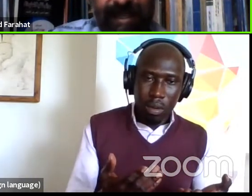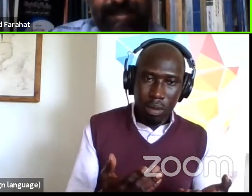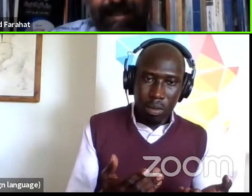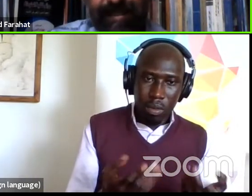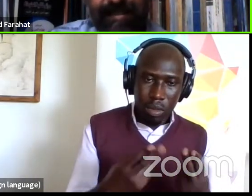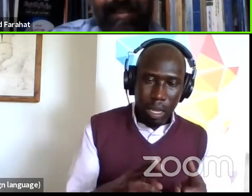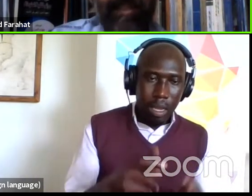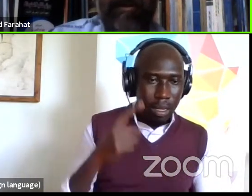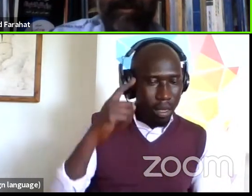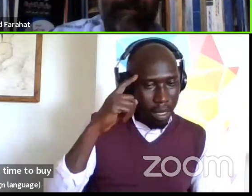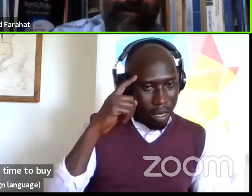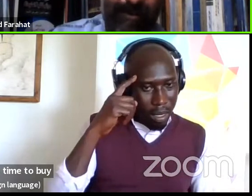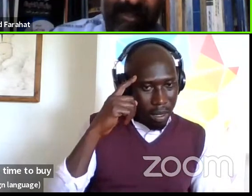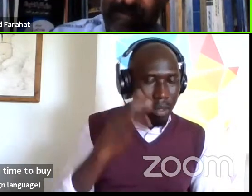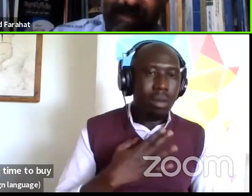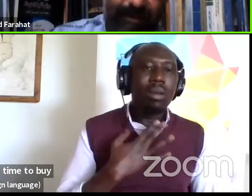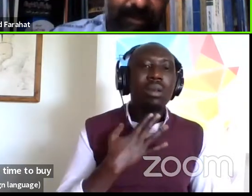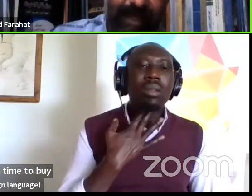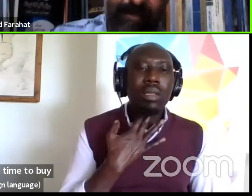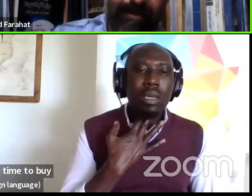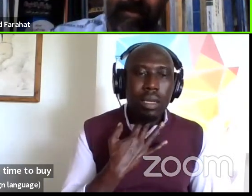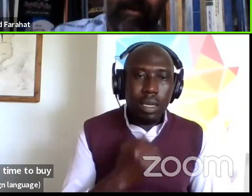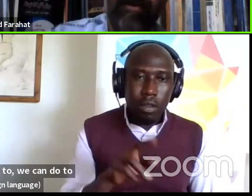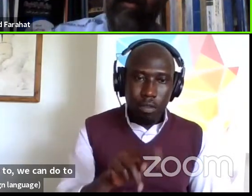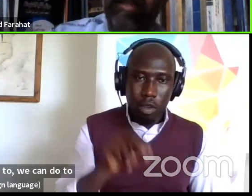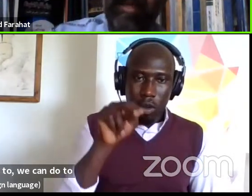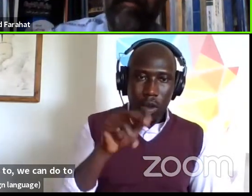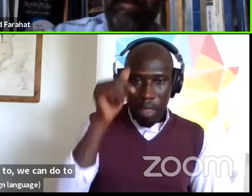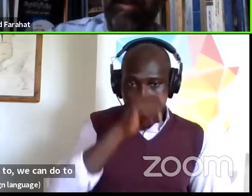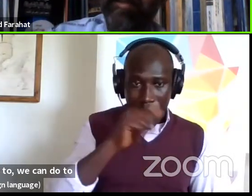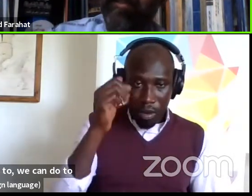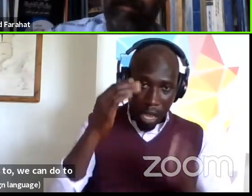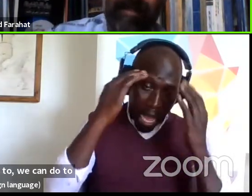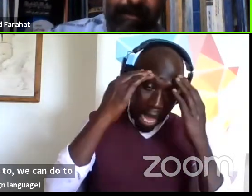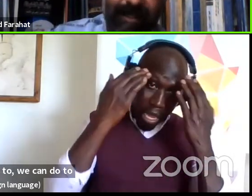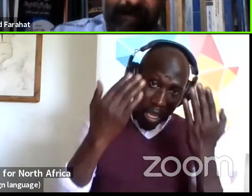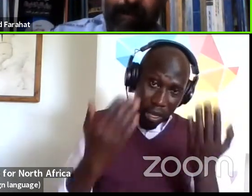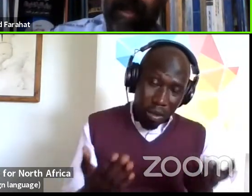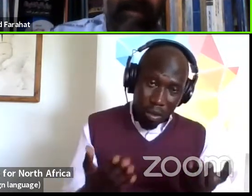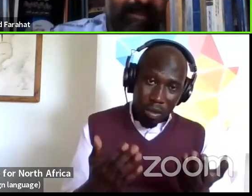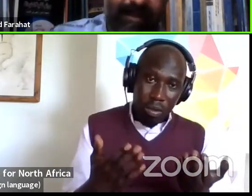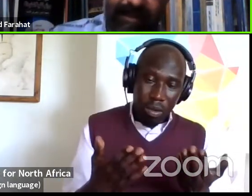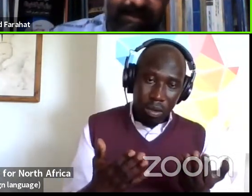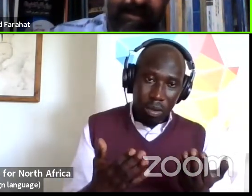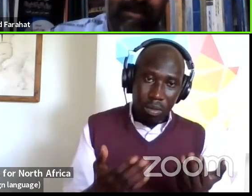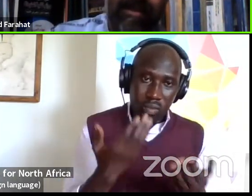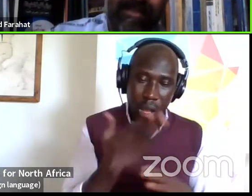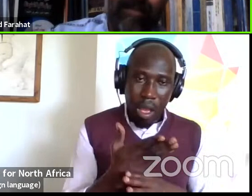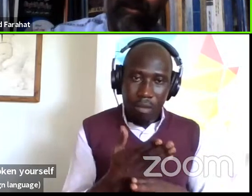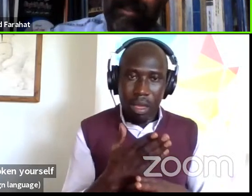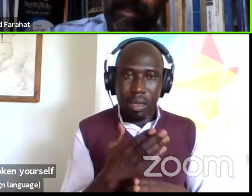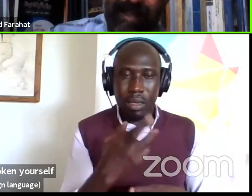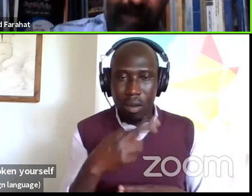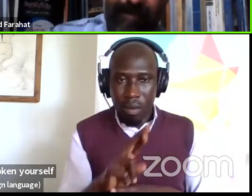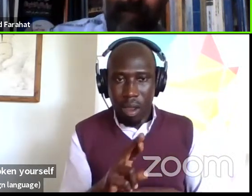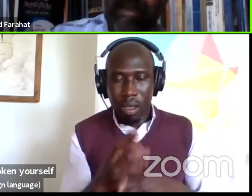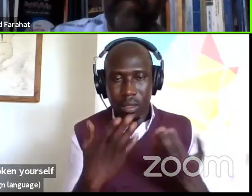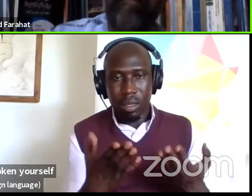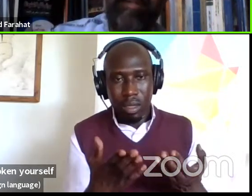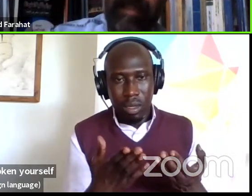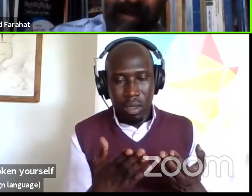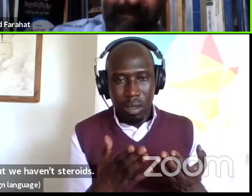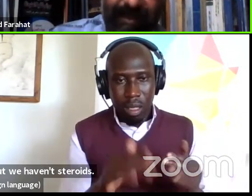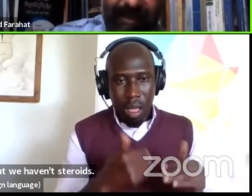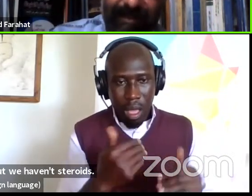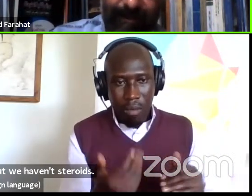about the network for North Africa, because I don't know, we have a network in North Africa. We have a digital rights network in Africa. We